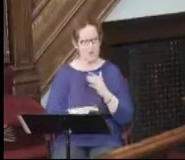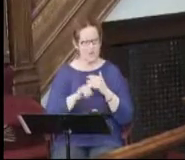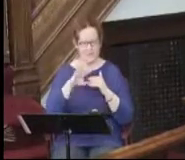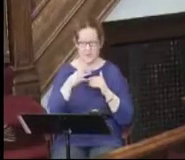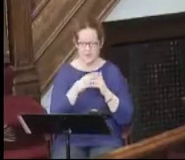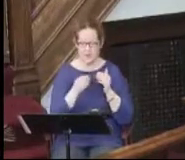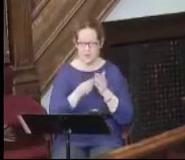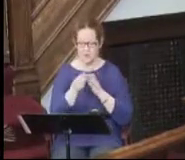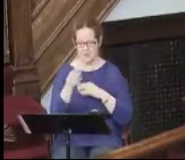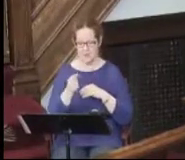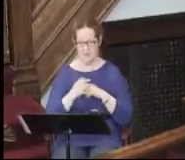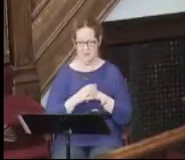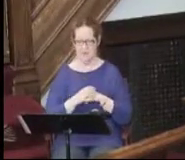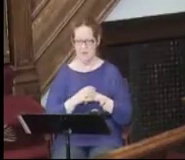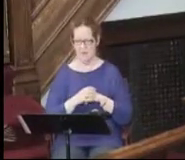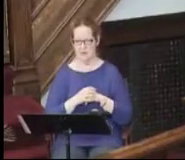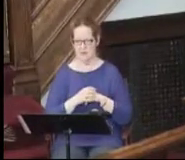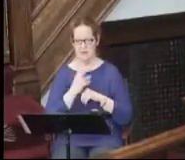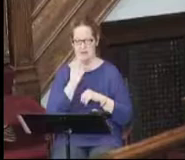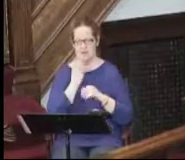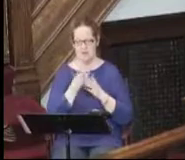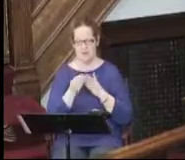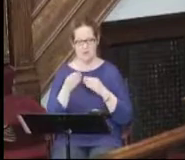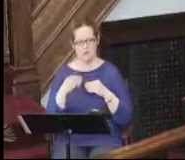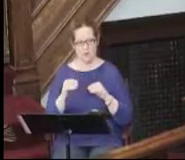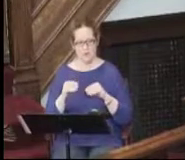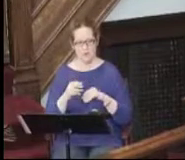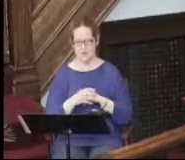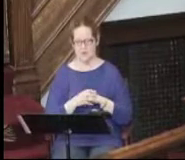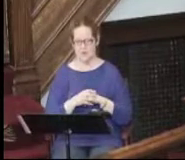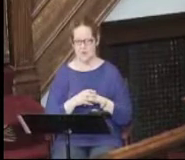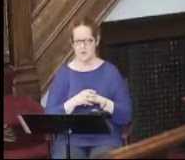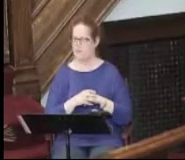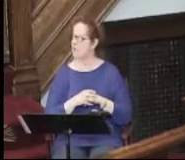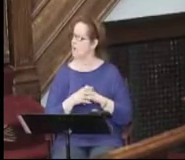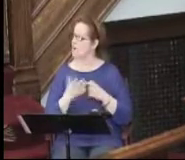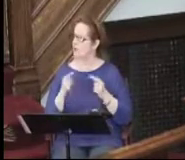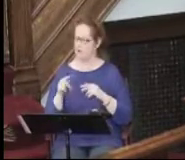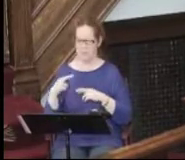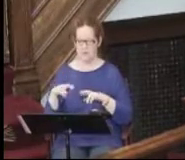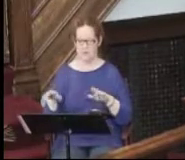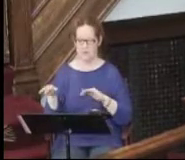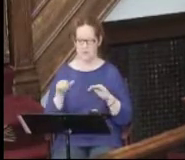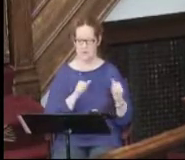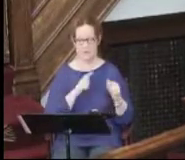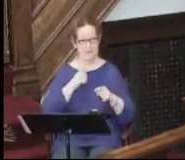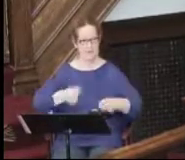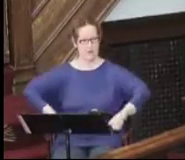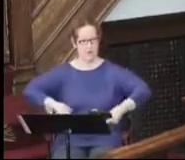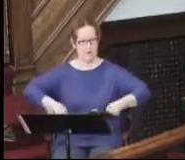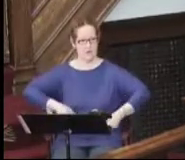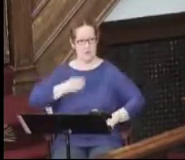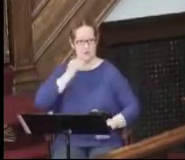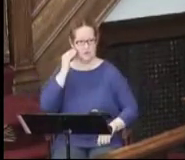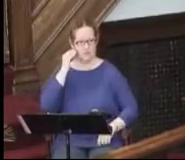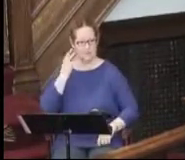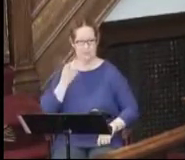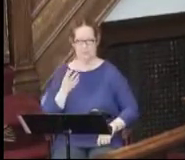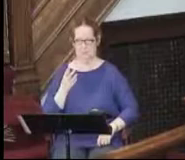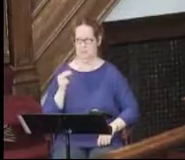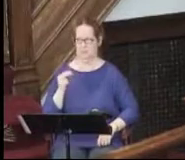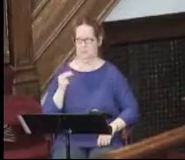$5 to buy it at the little store in the hospital. And then when you're ready to leave, they said, do you have crutches at home? I said,